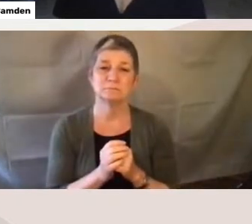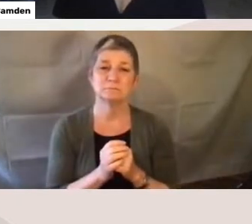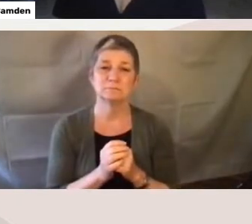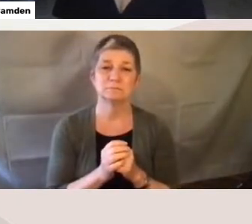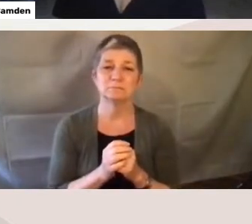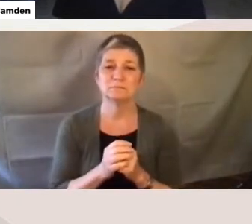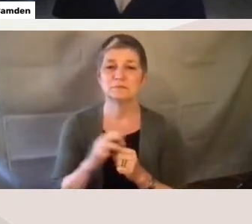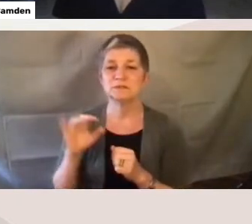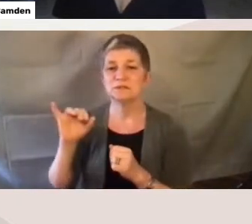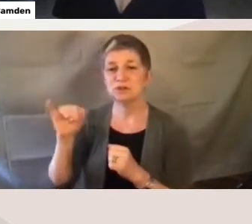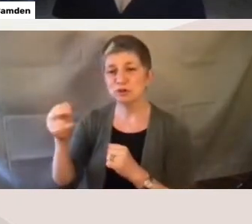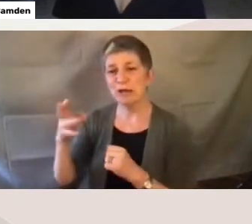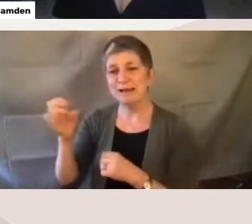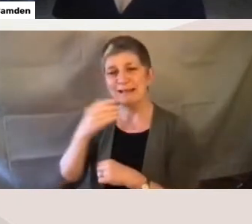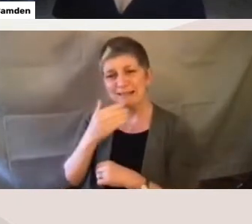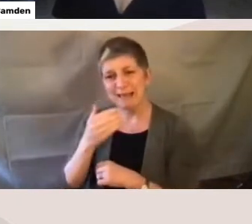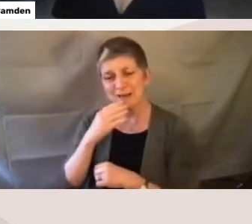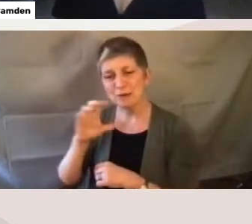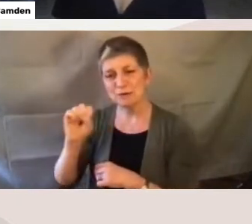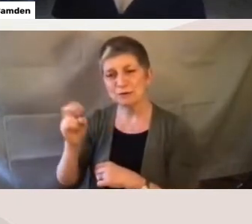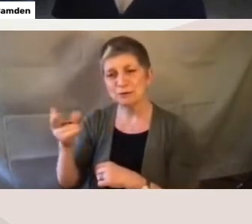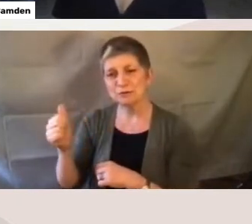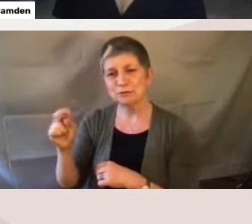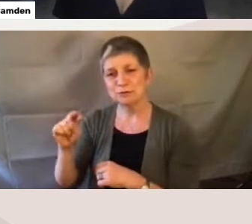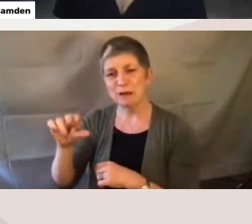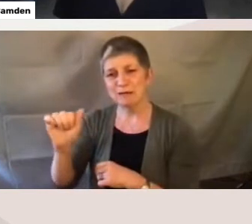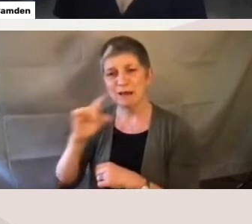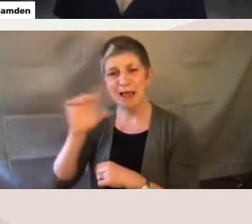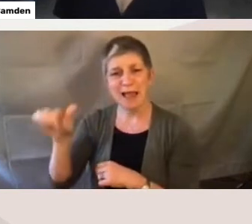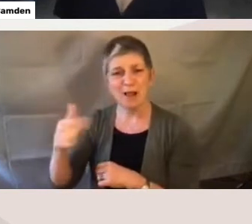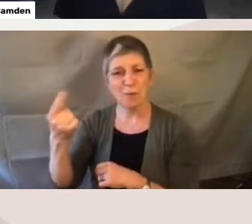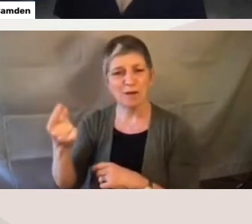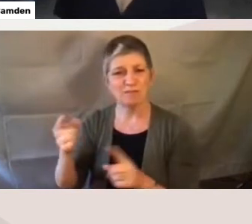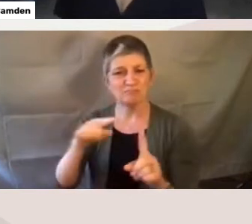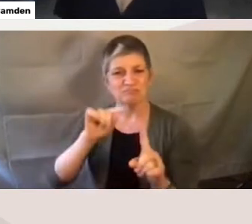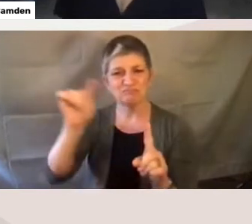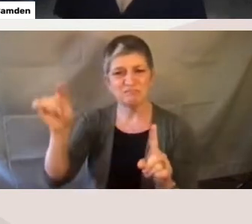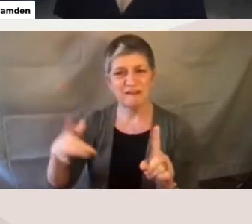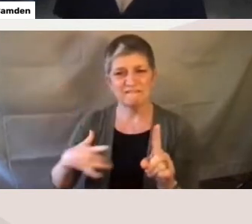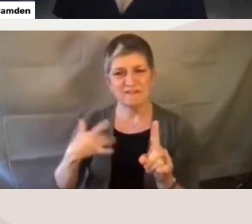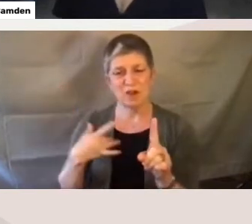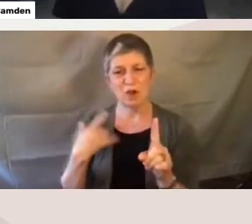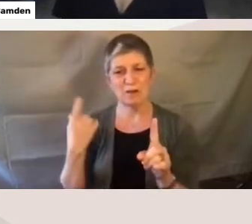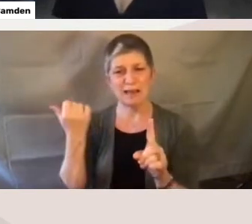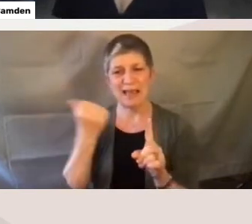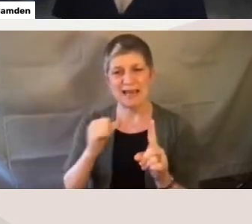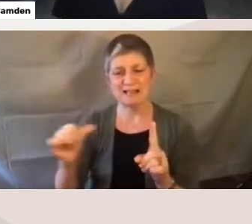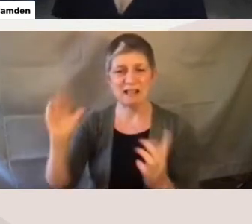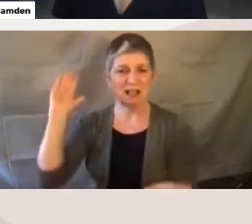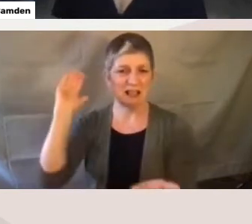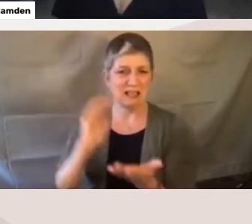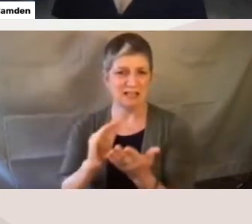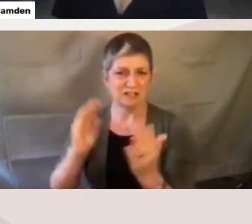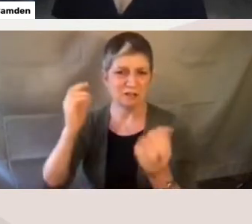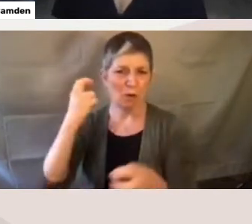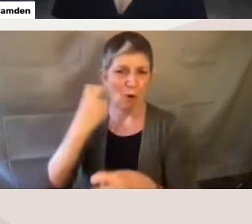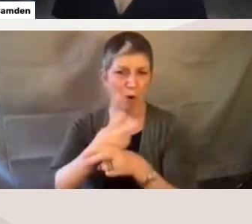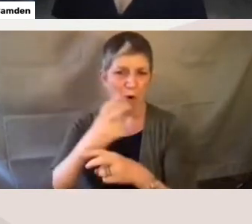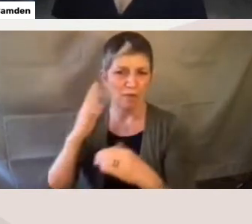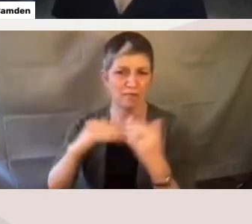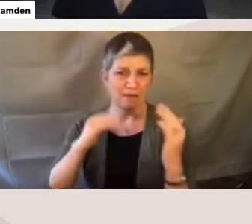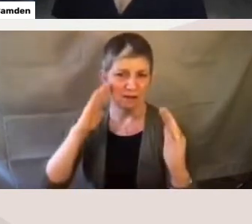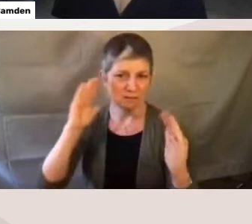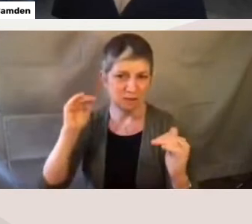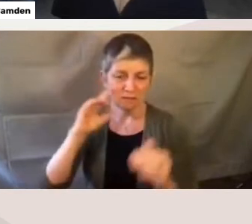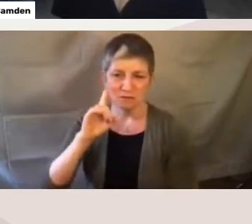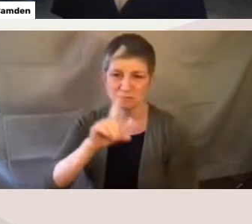Thanks, Shanta. And has anyone else found something to be not as hard as they expected?